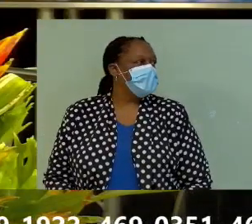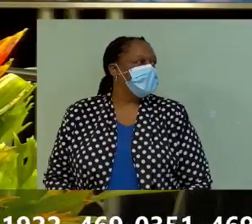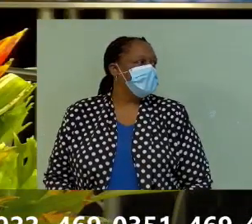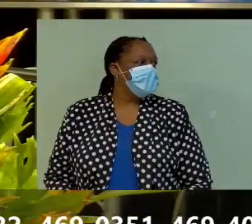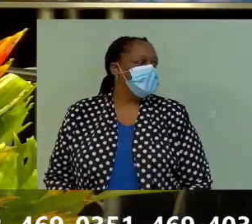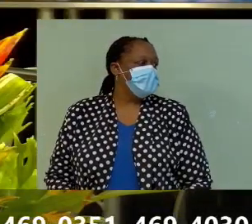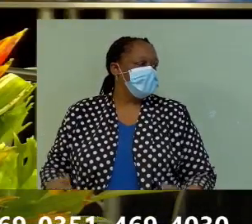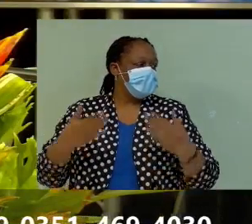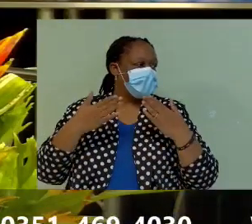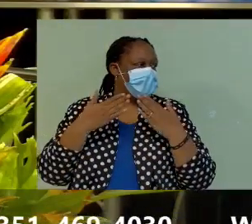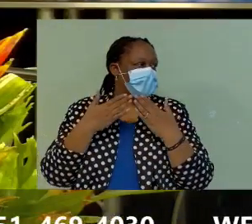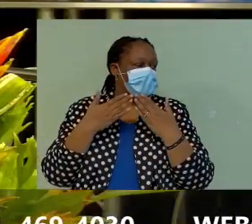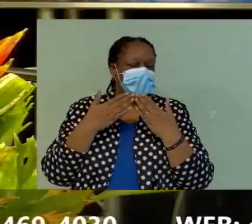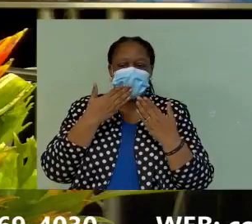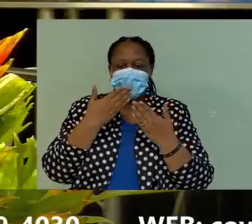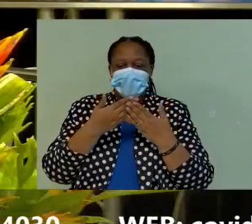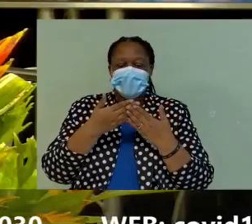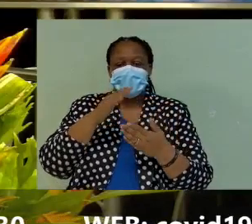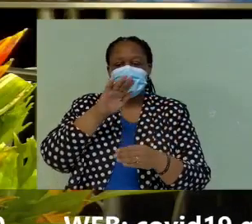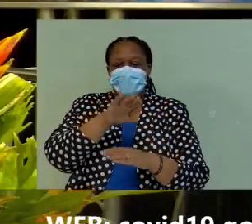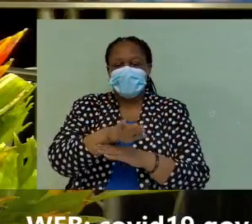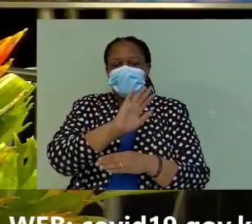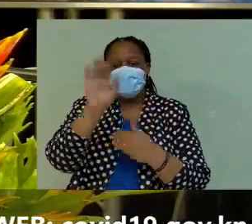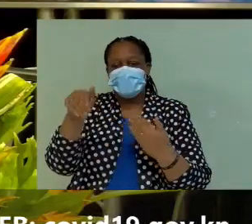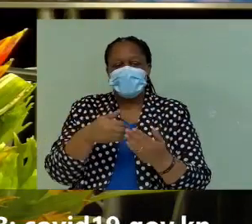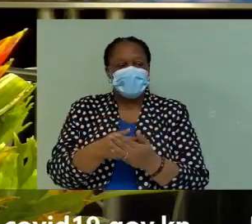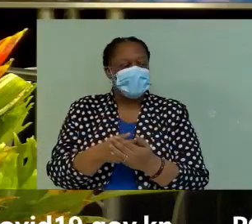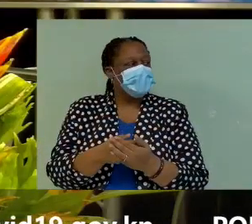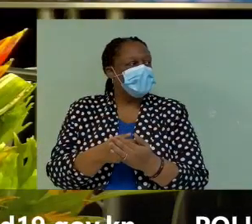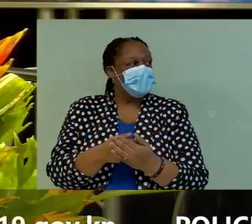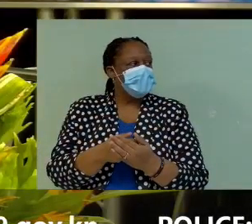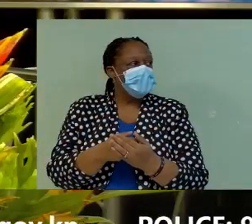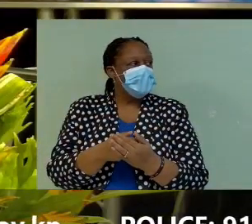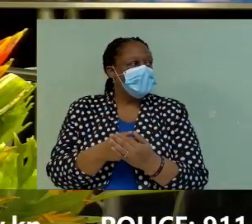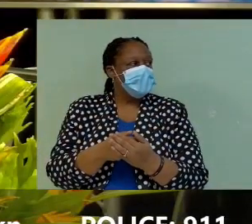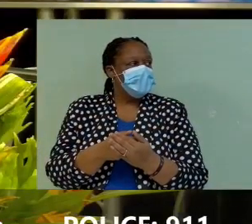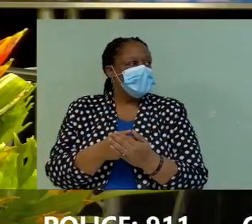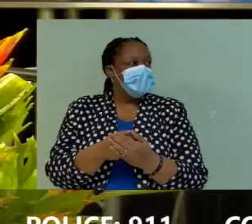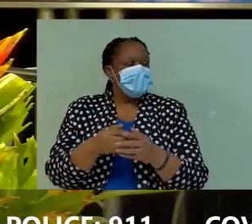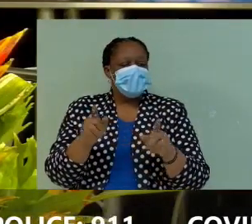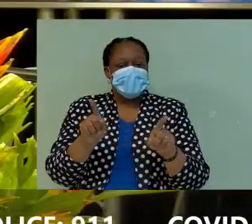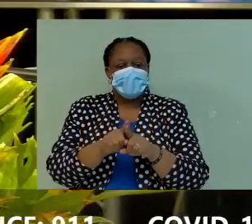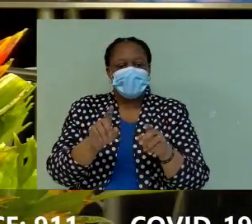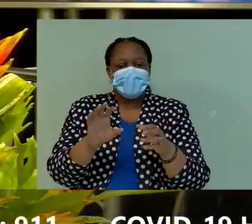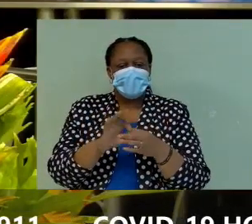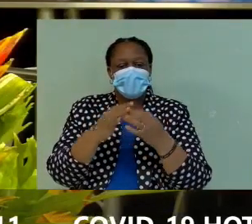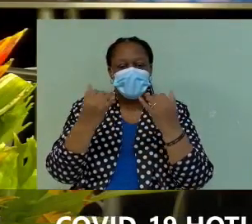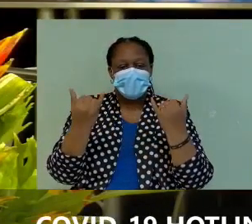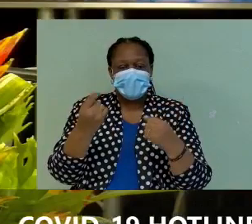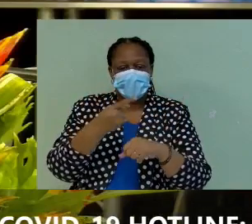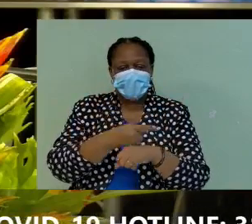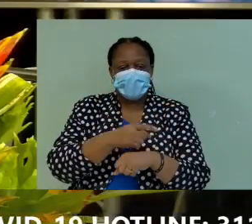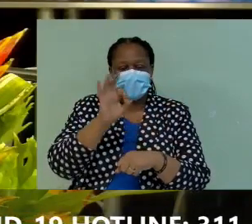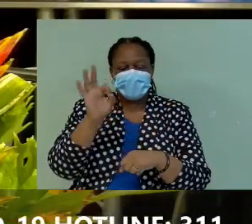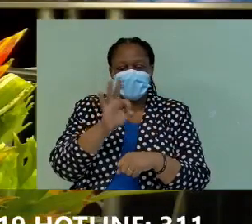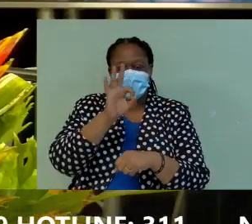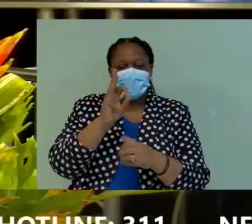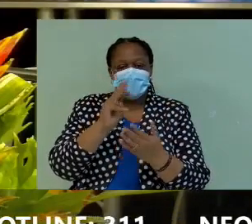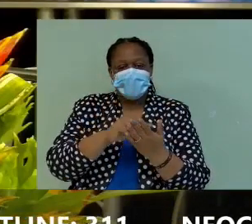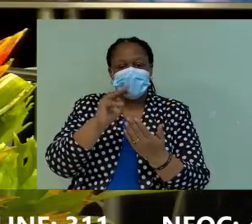Thank you, Mr. Williams, and good afternoon to everyone. As of today, Friday, May